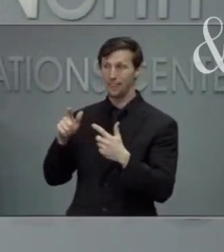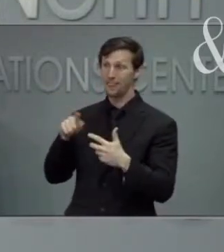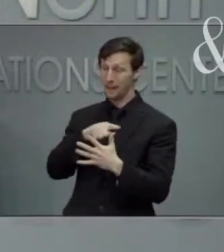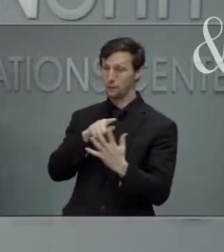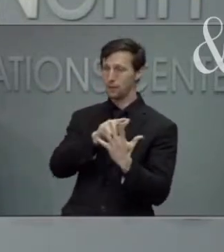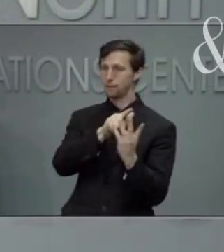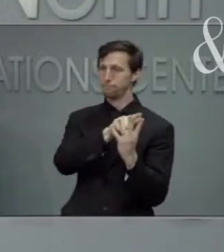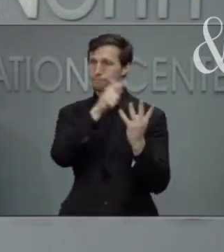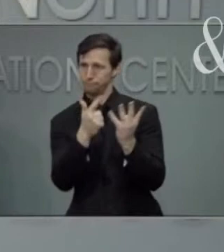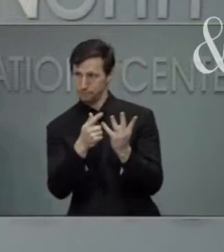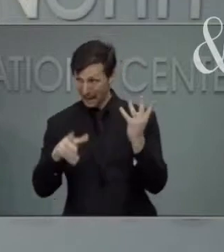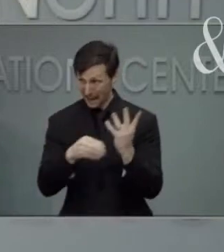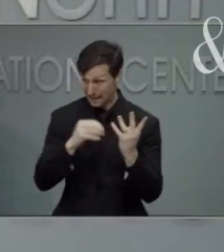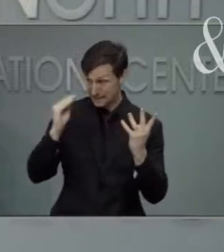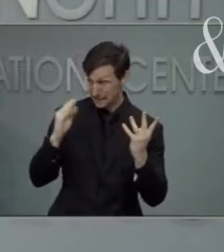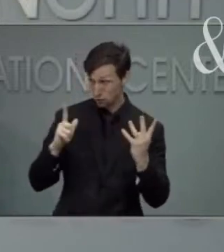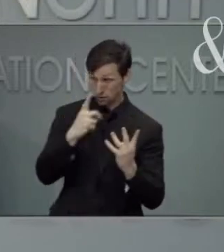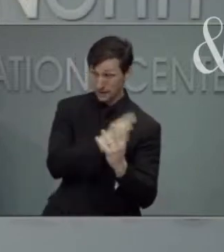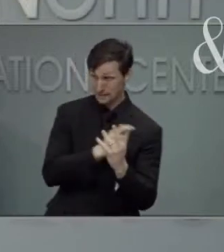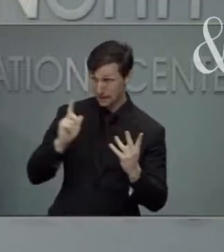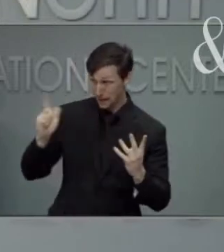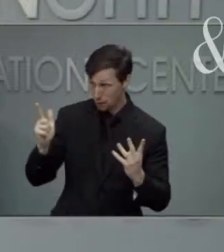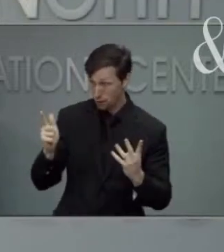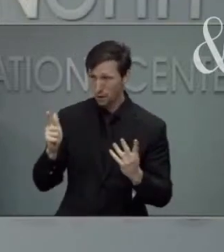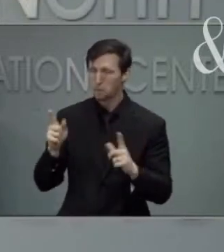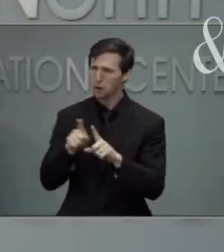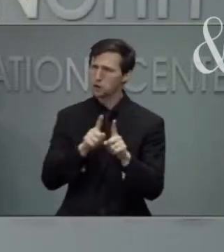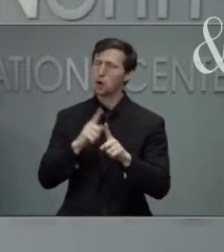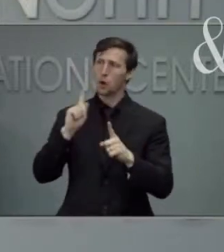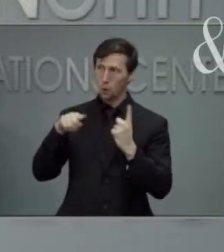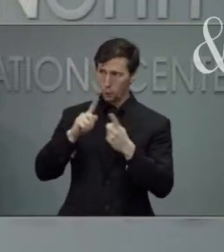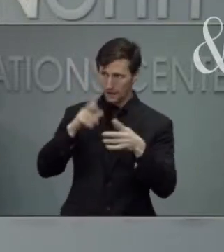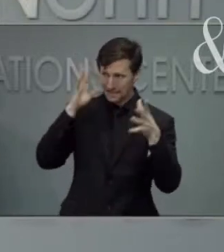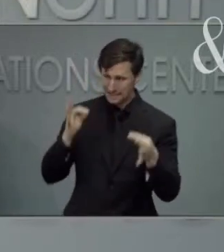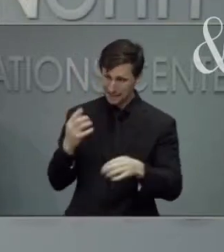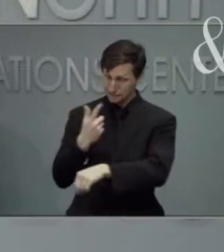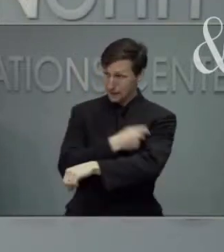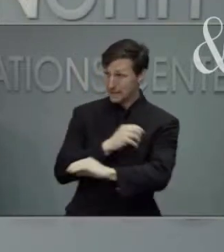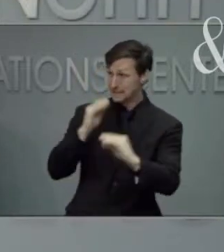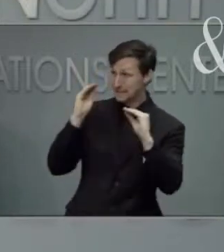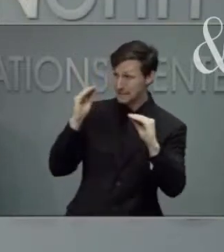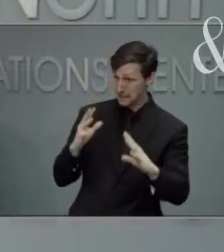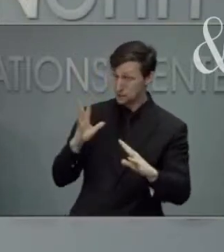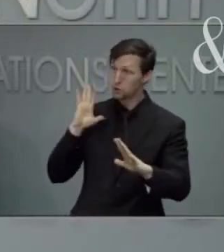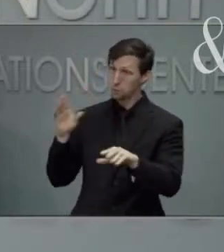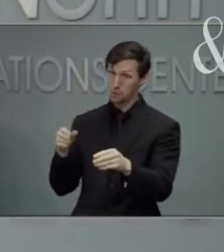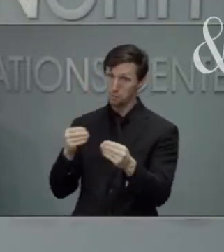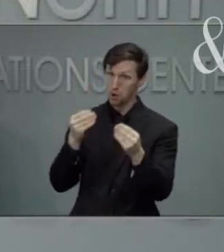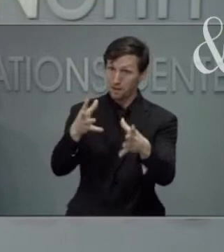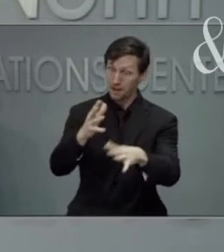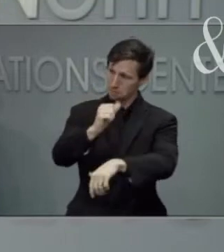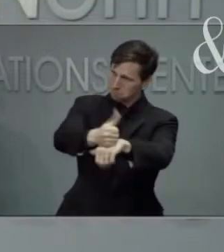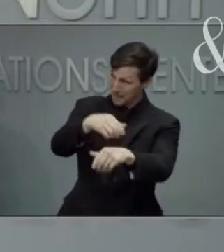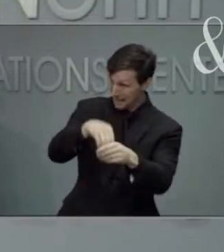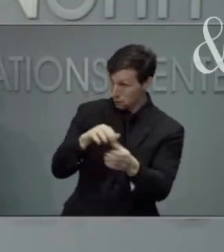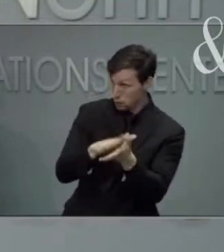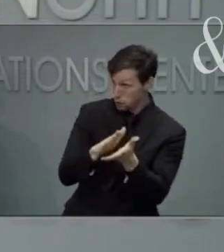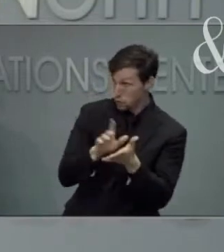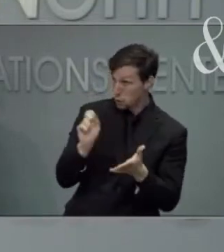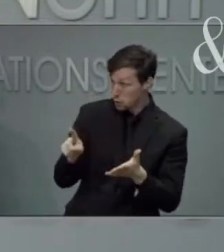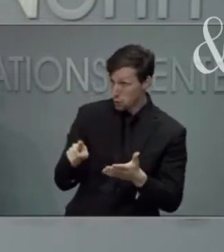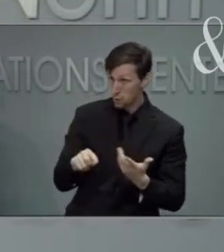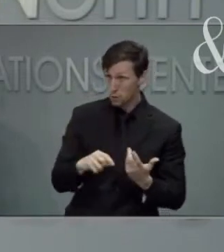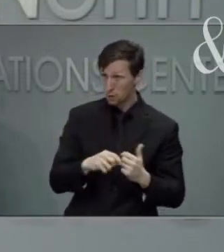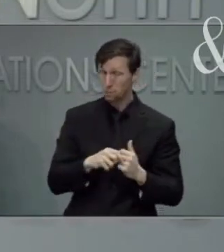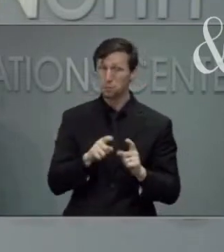logistics of having them vaccinated at work? Then also, Governor Cooper, you vetoed the bill to make death investigation records secret. Do you